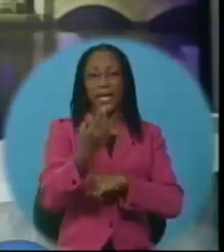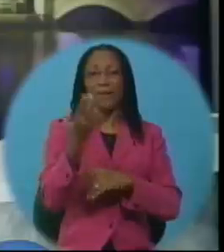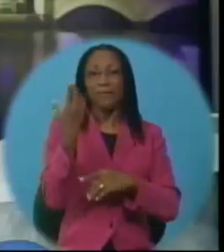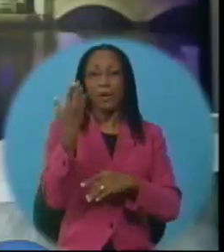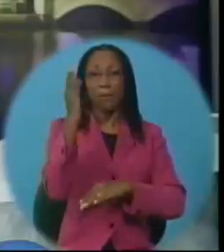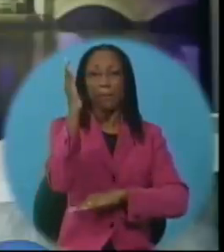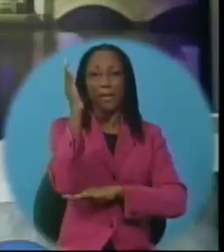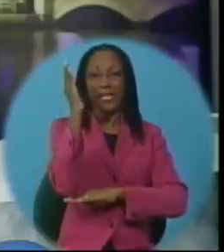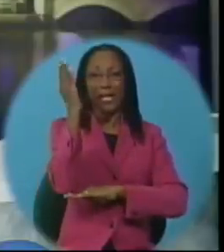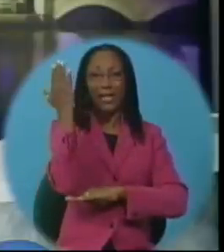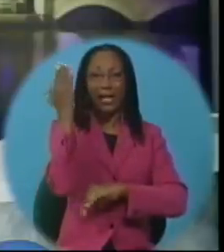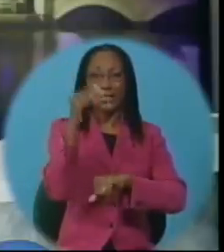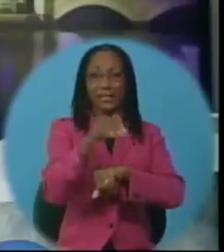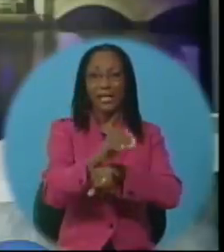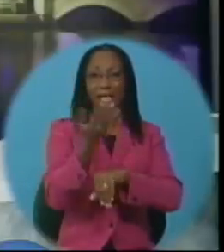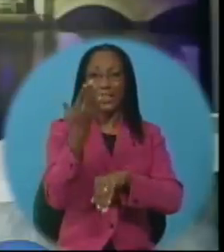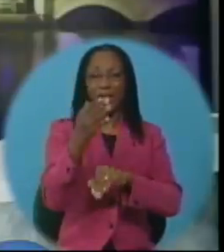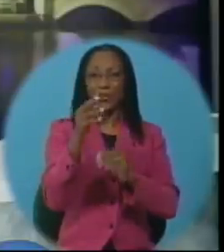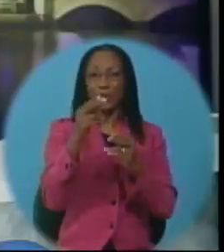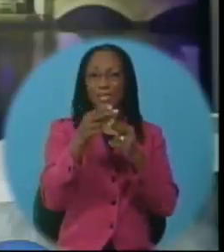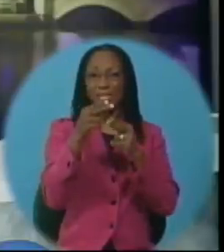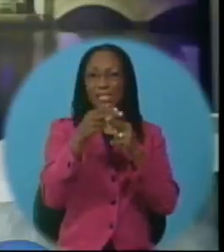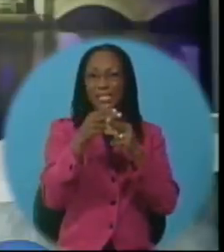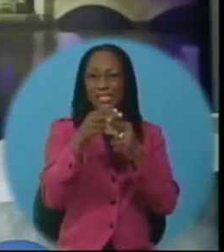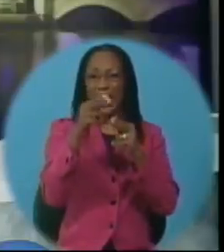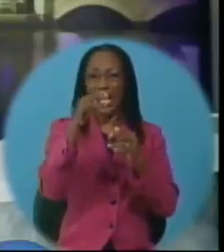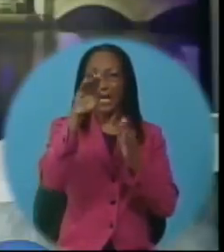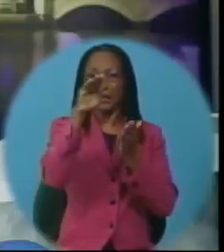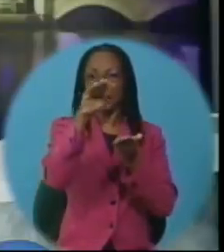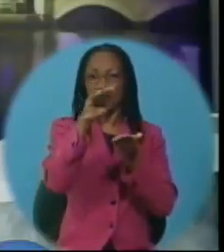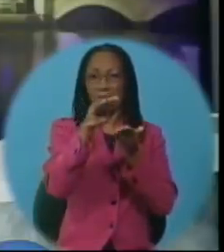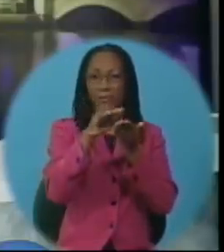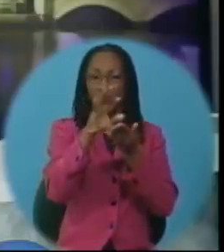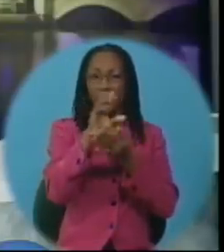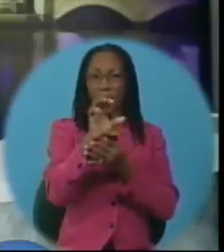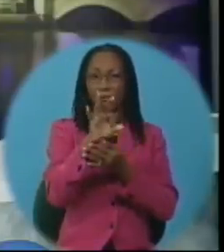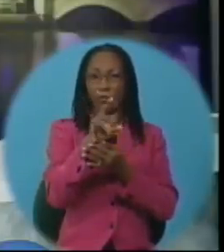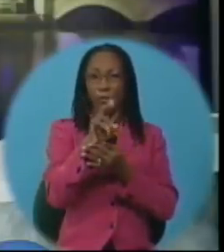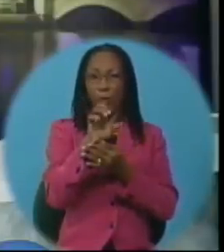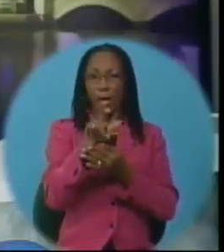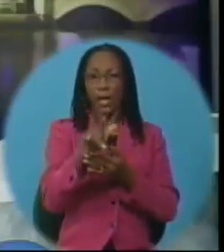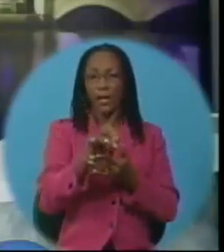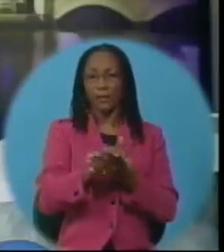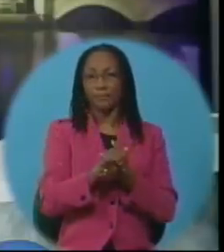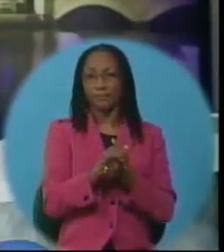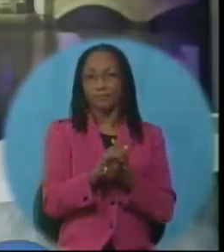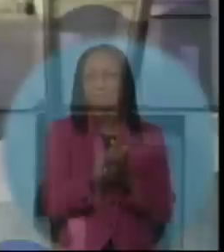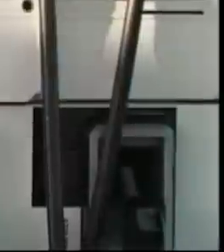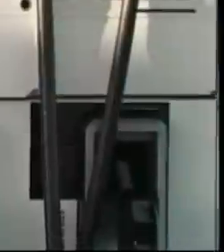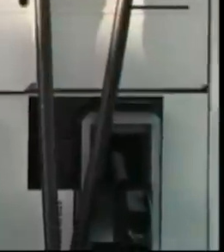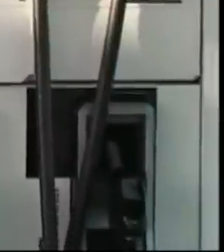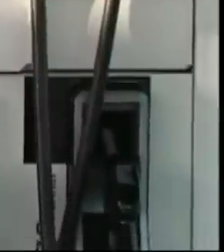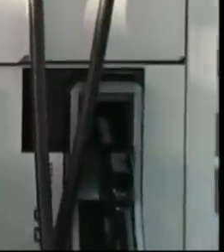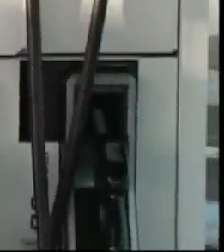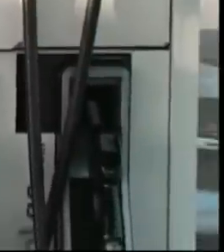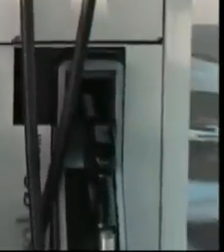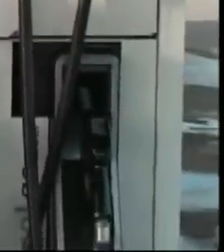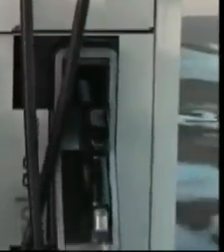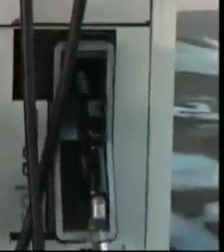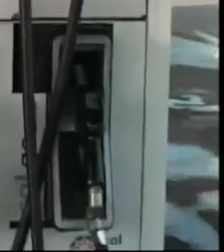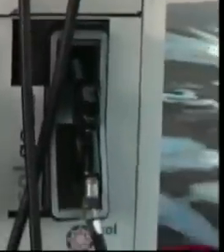last night, there was a slight dip in the price of fuel. Gasoline now costs 8 cents less, priced